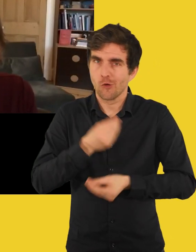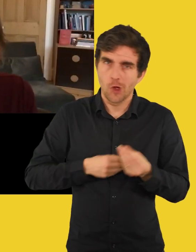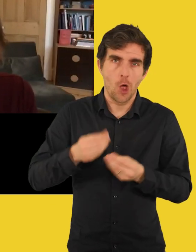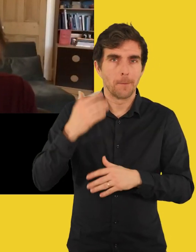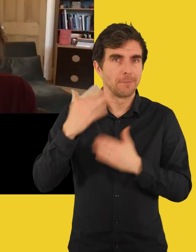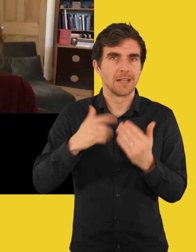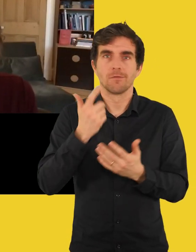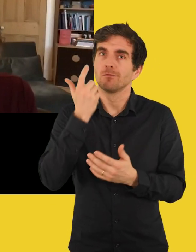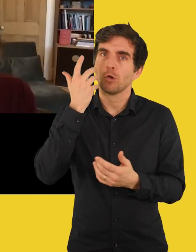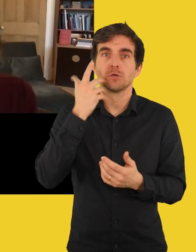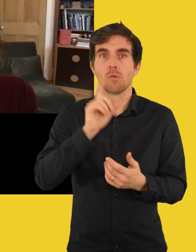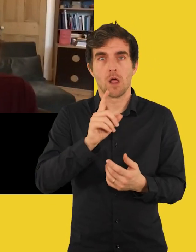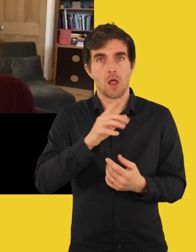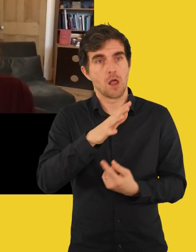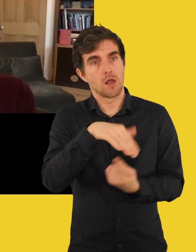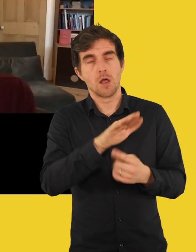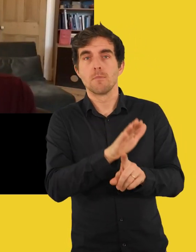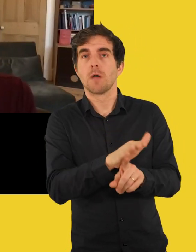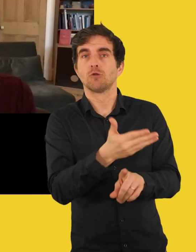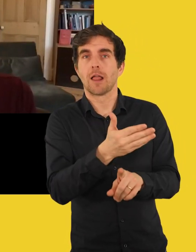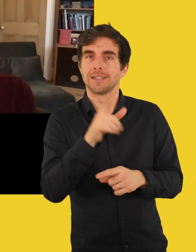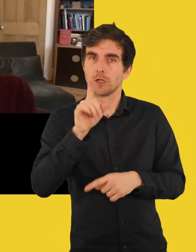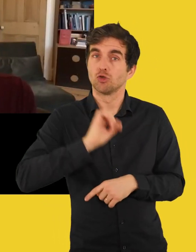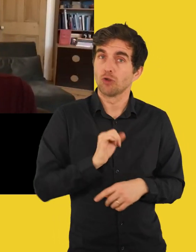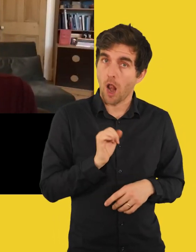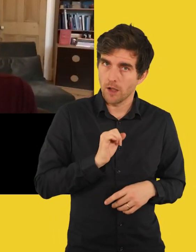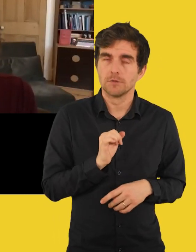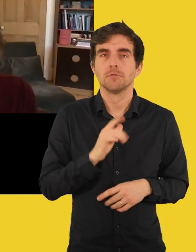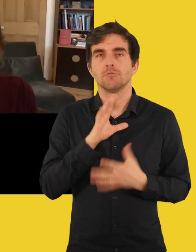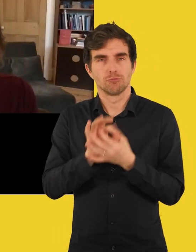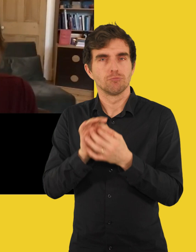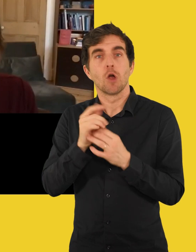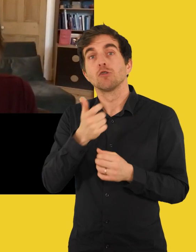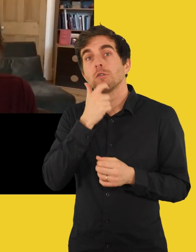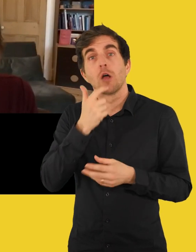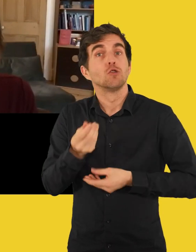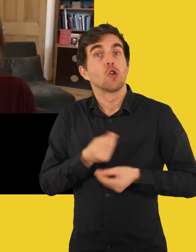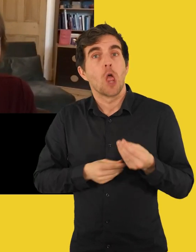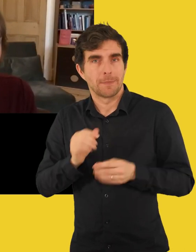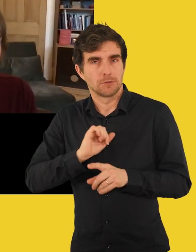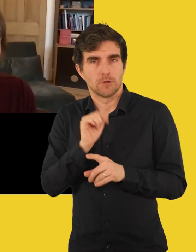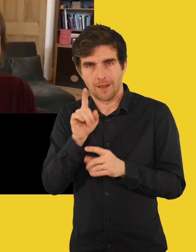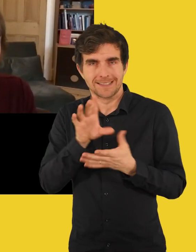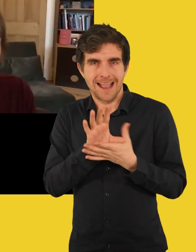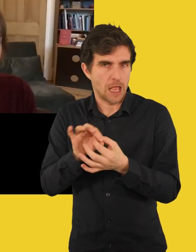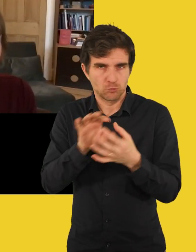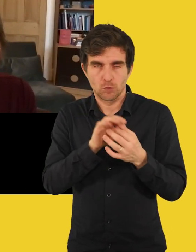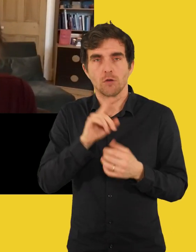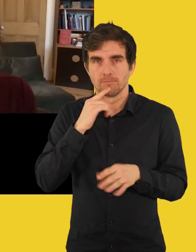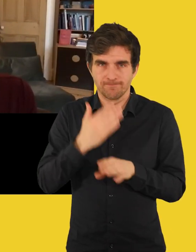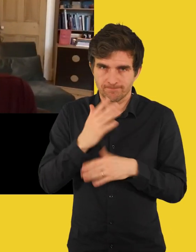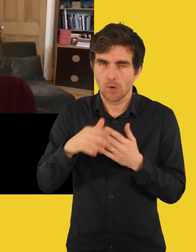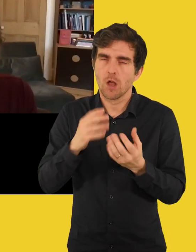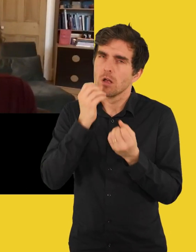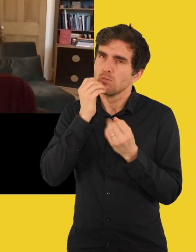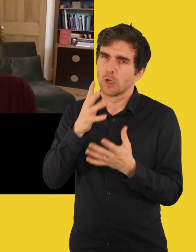economic futures for marginalised communities in Scotland. And we work closely with the Doughnut Economics Scotland network in this effort, and my